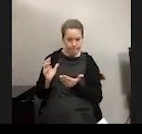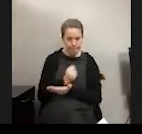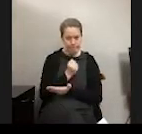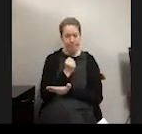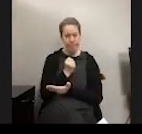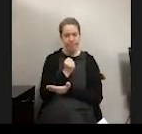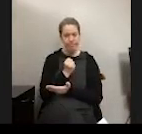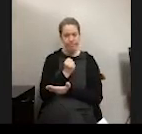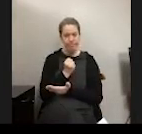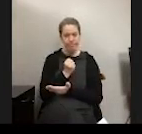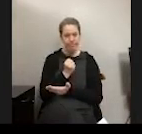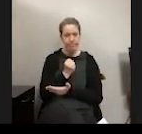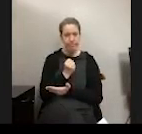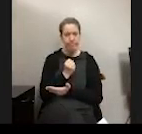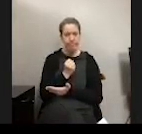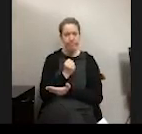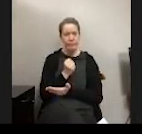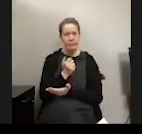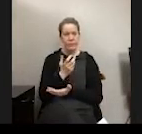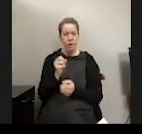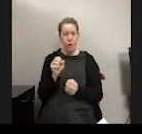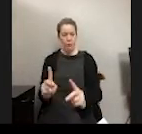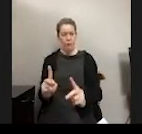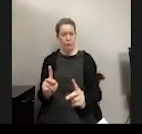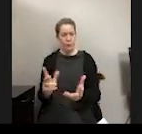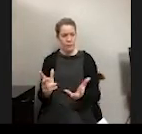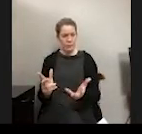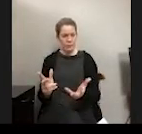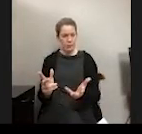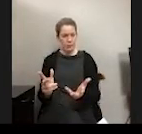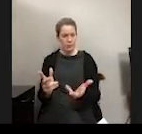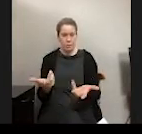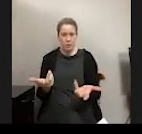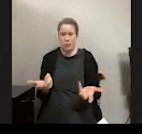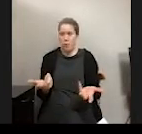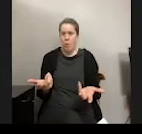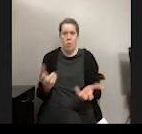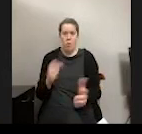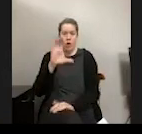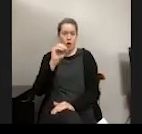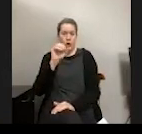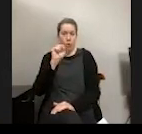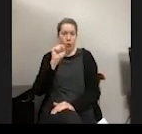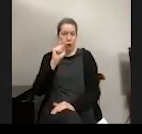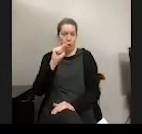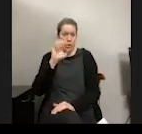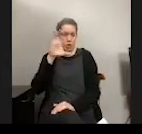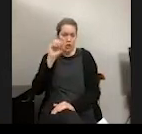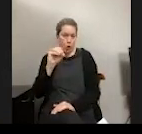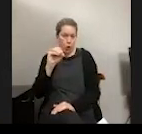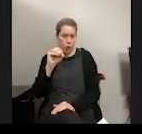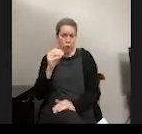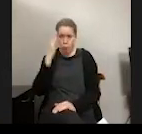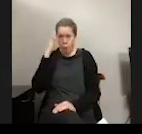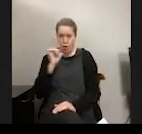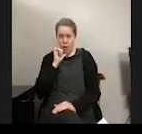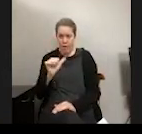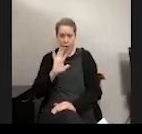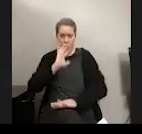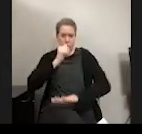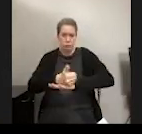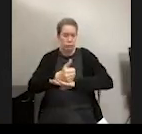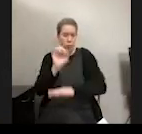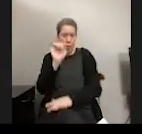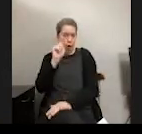about putting art at the grocery store at Costco's, because people are going there because they need to. So these are things that we're talking